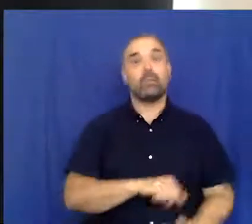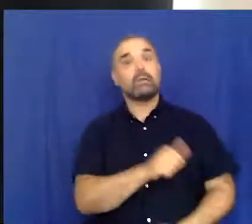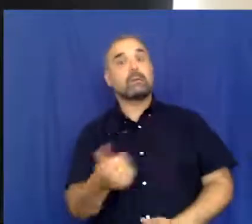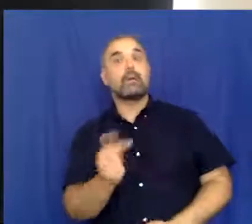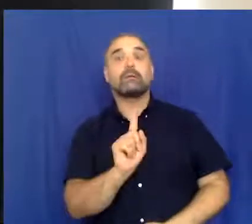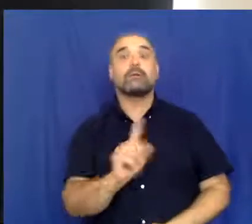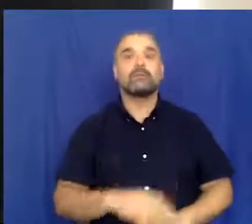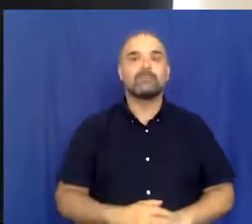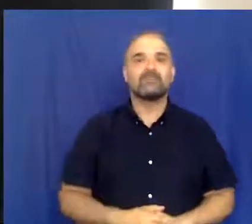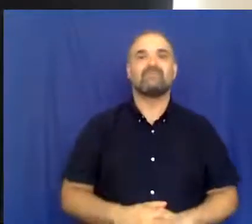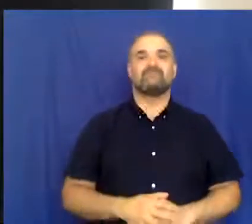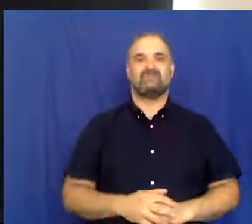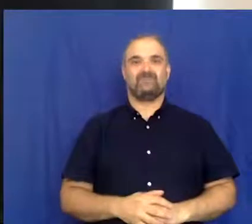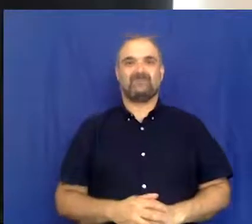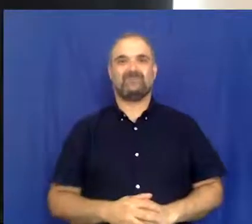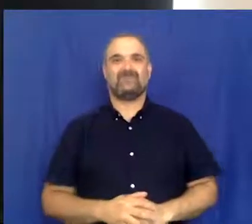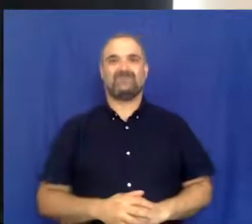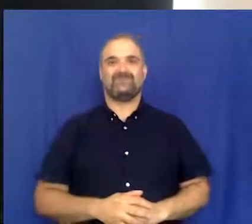next.